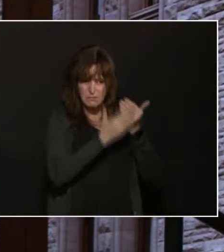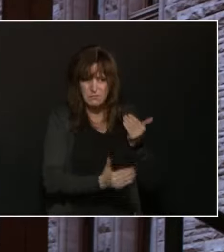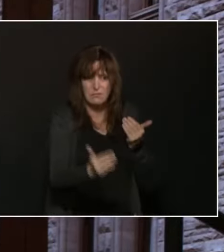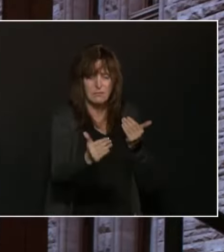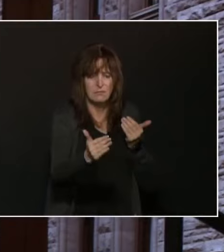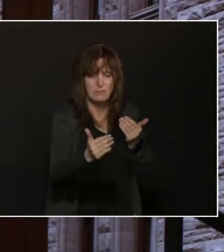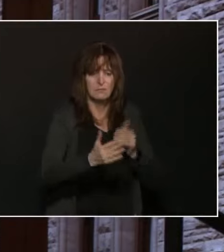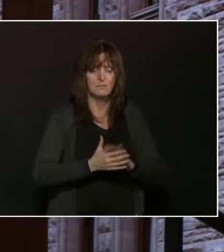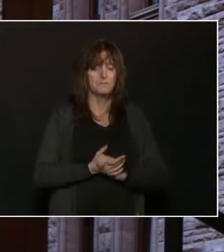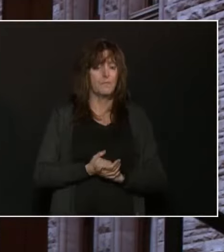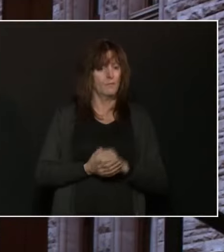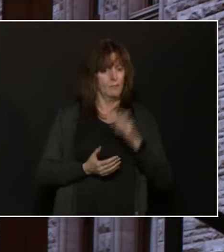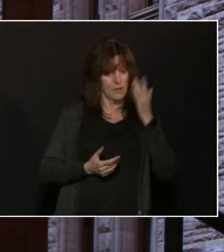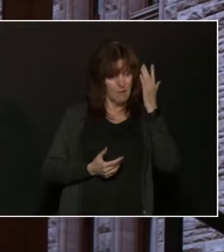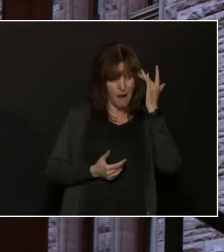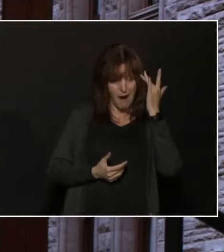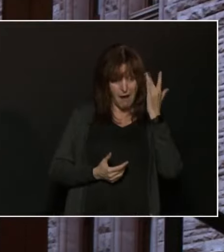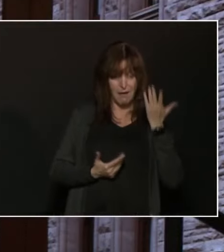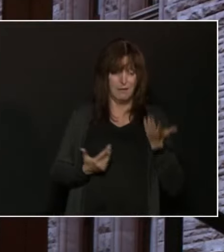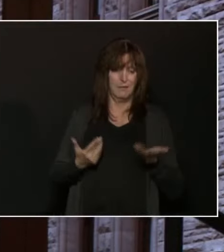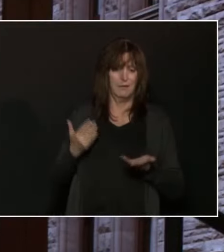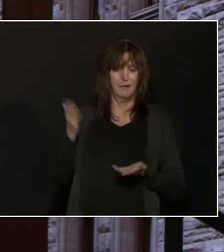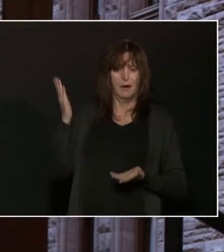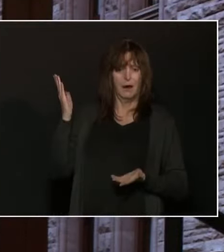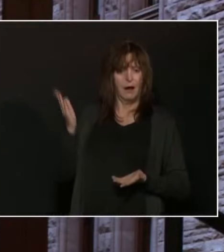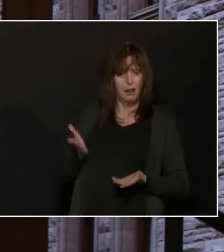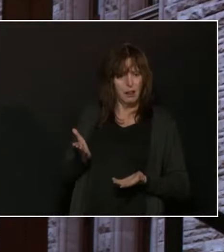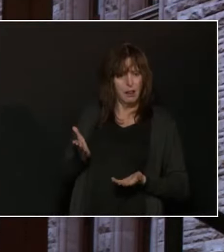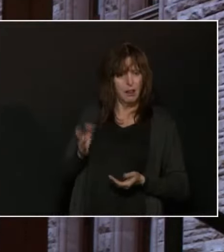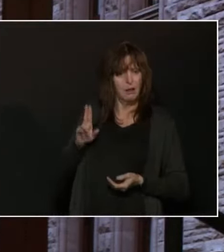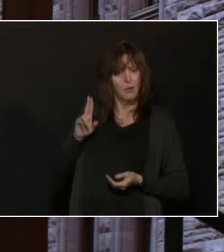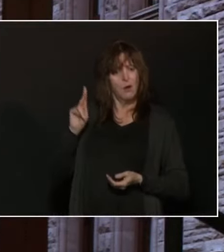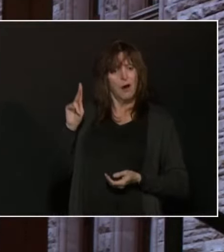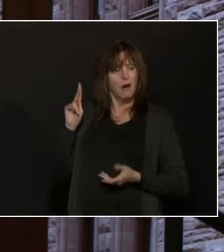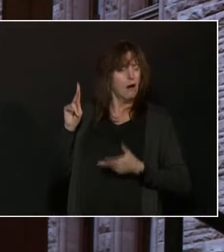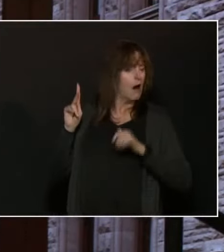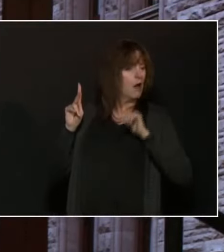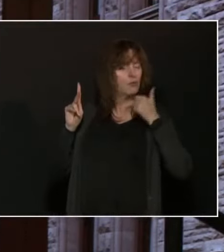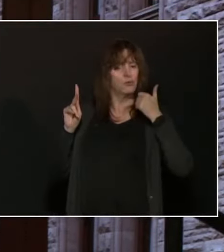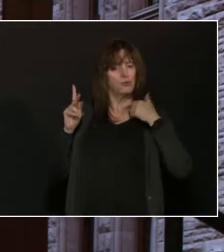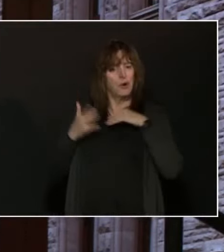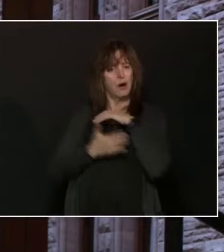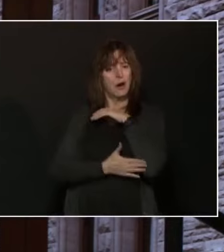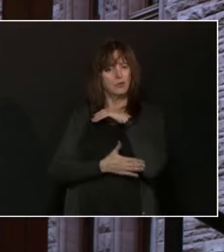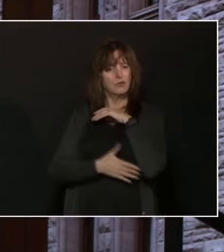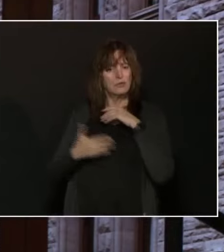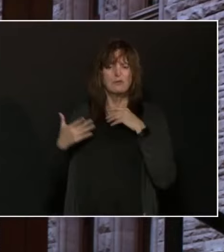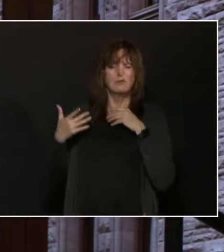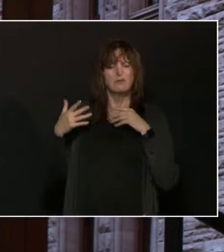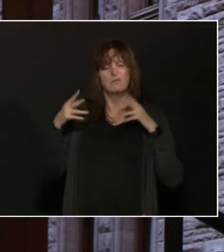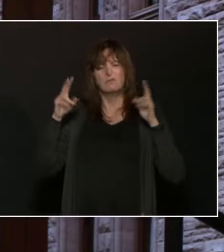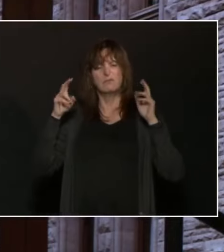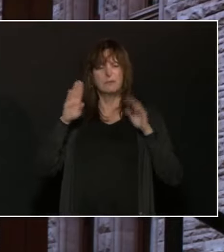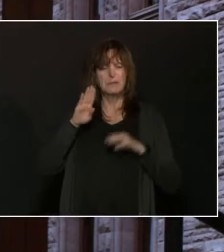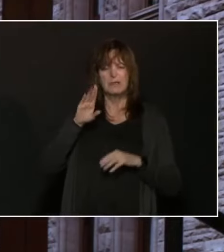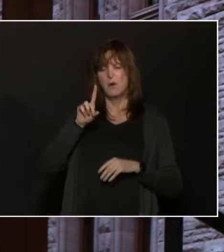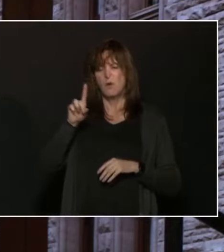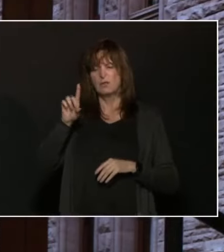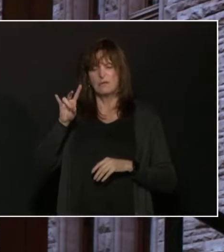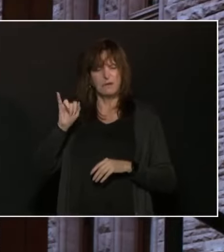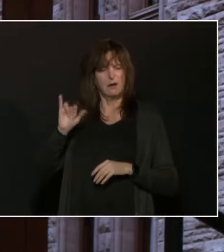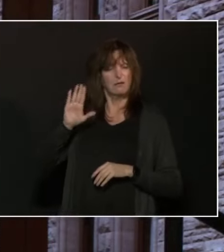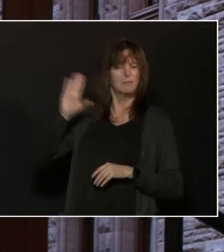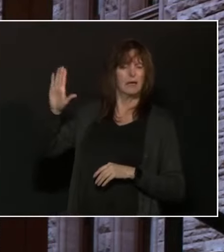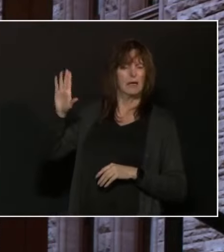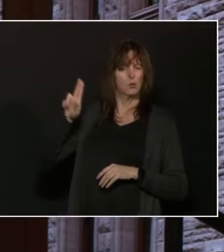the variants of concern, and in particular the B117 or the UK so-called variant that was identified in the